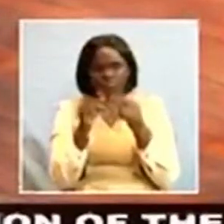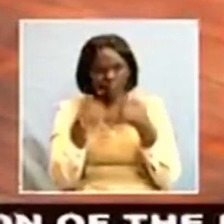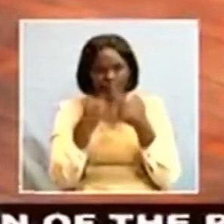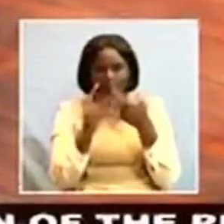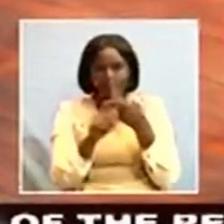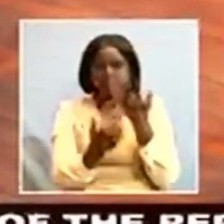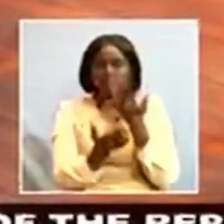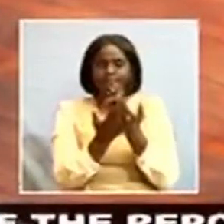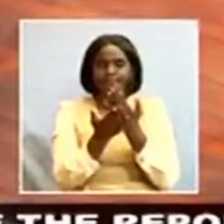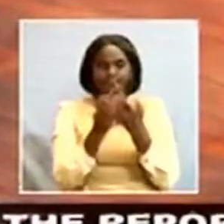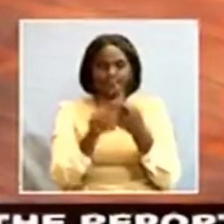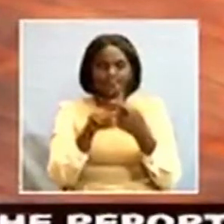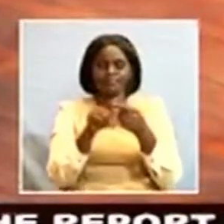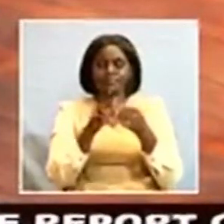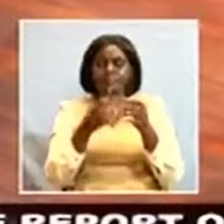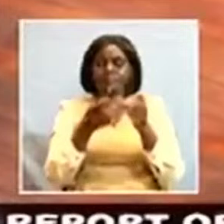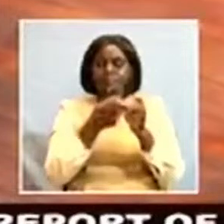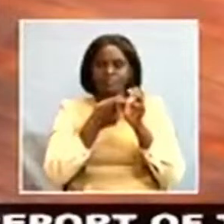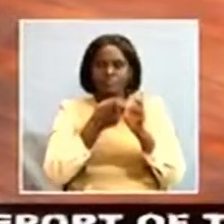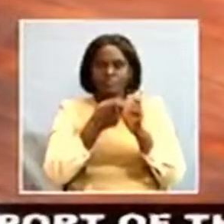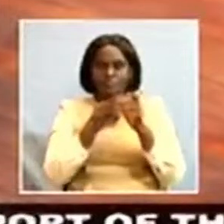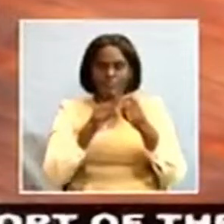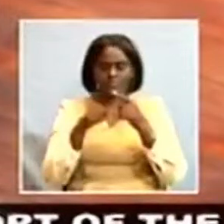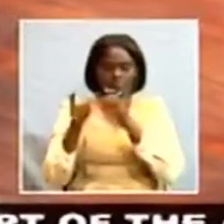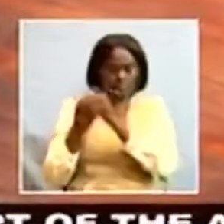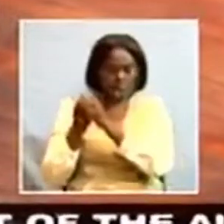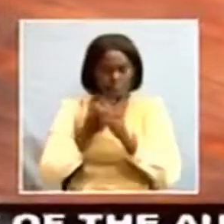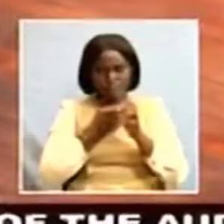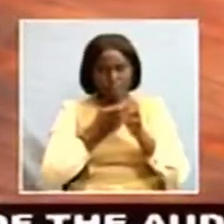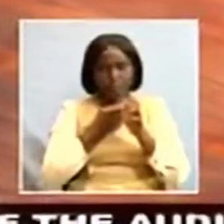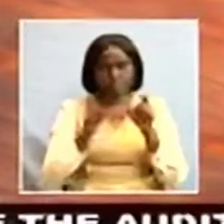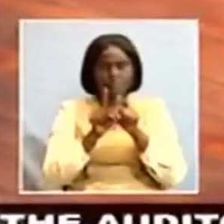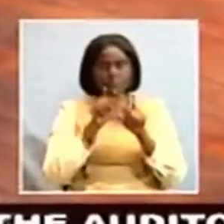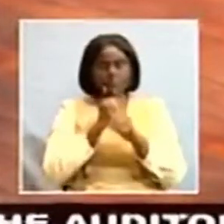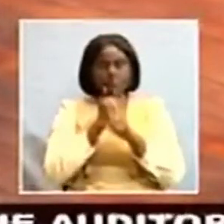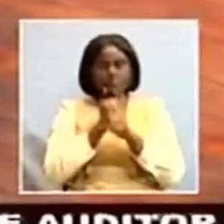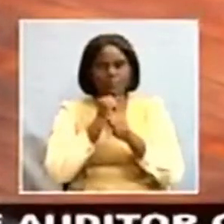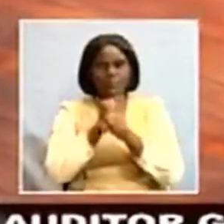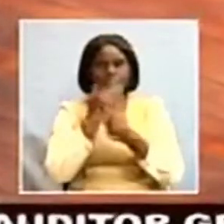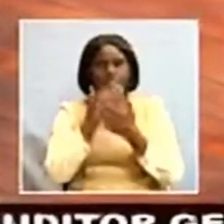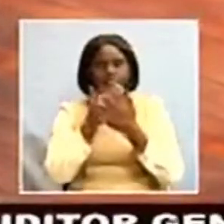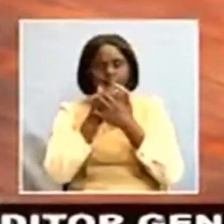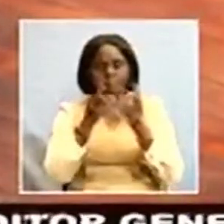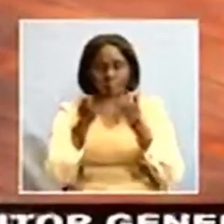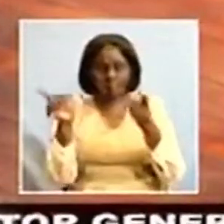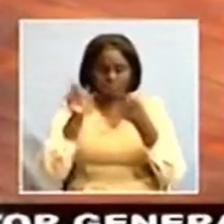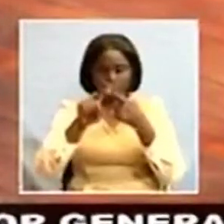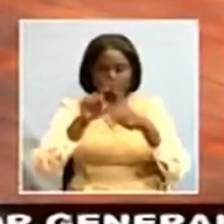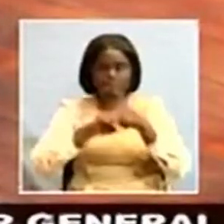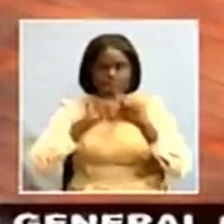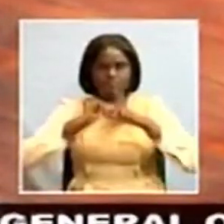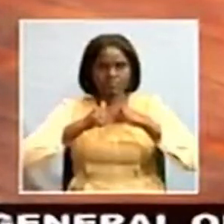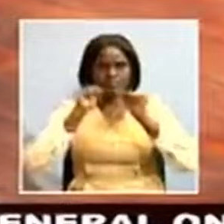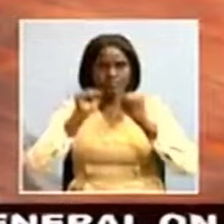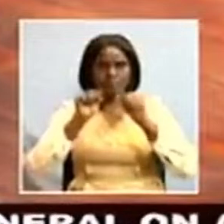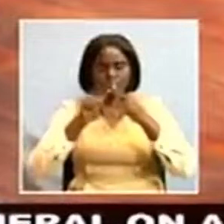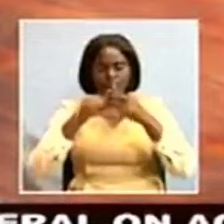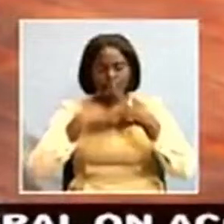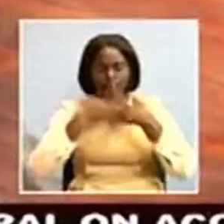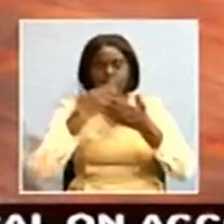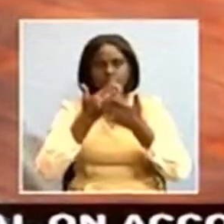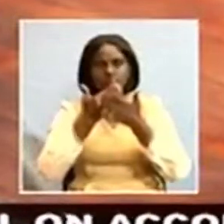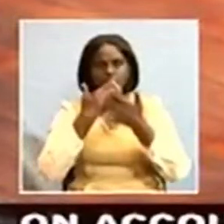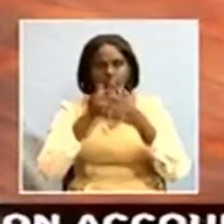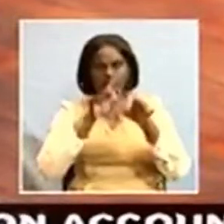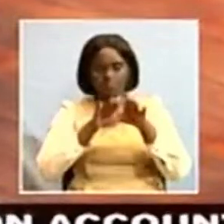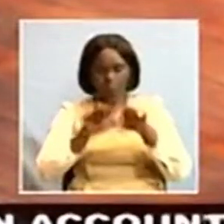it to a truck for it to be pulled, and then it works effectively until a time when we are able to get a proper